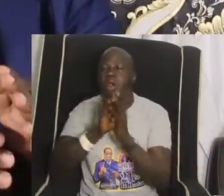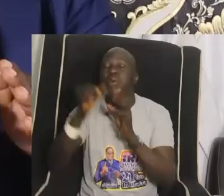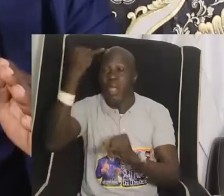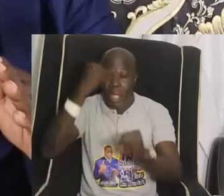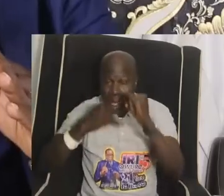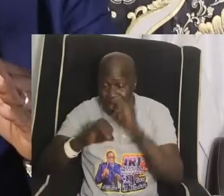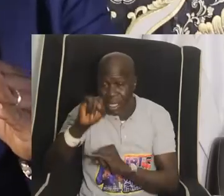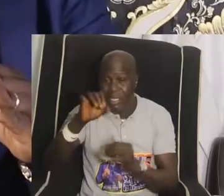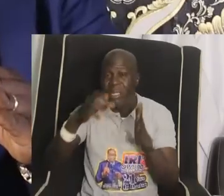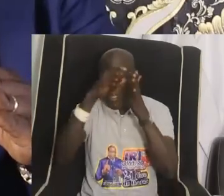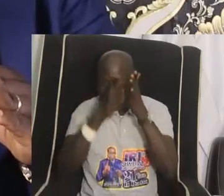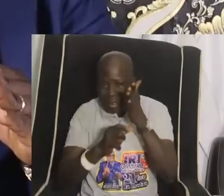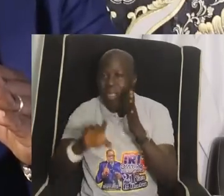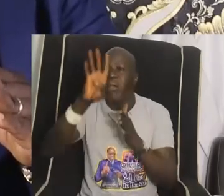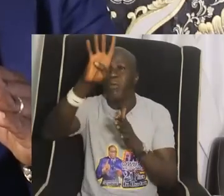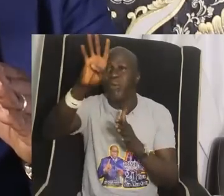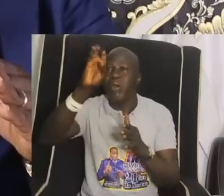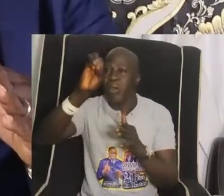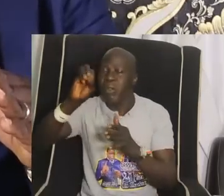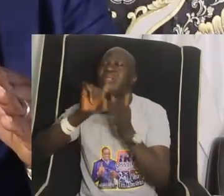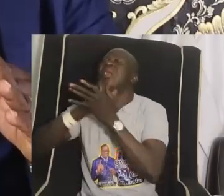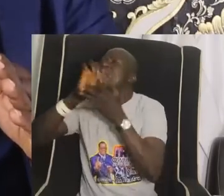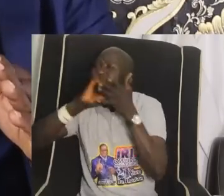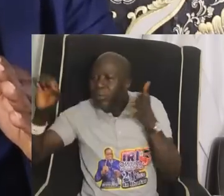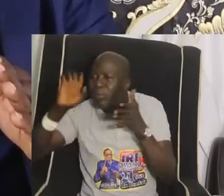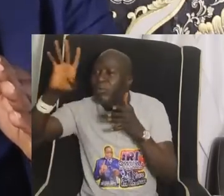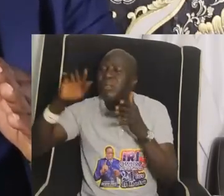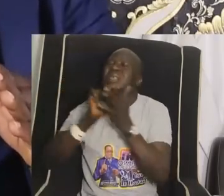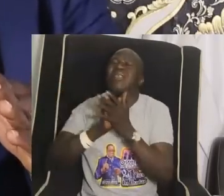Isaiah, Oyogoji. Where is God's word?